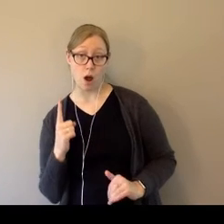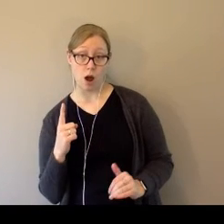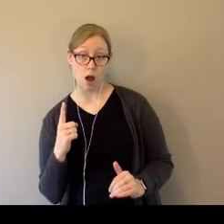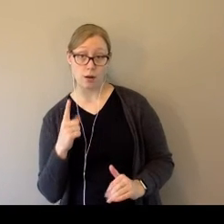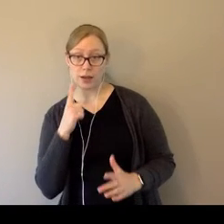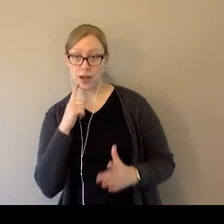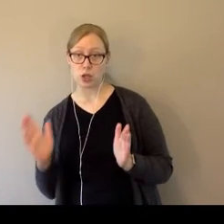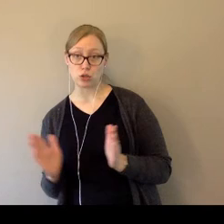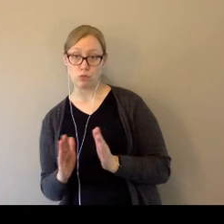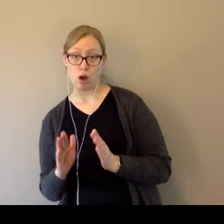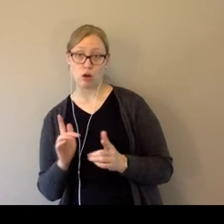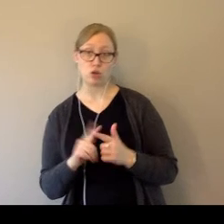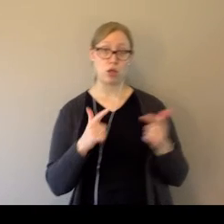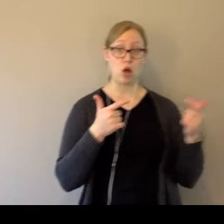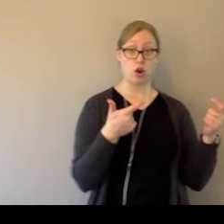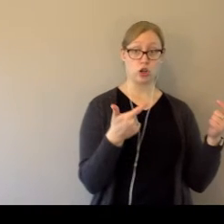that